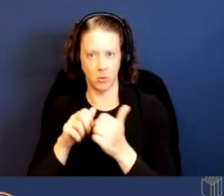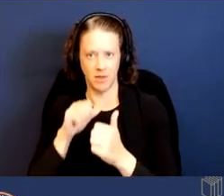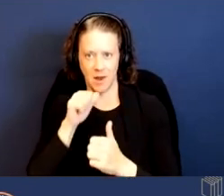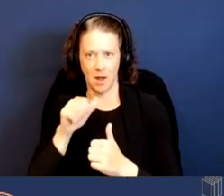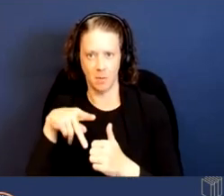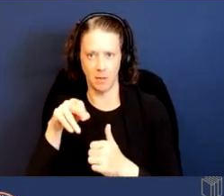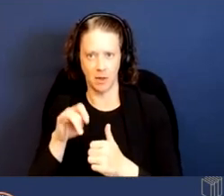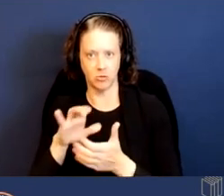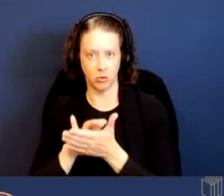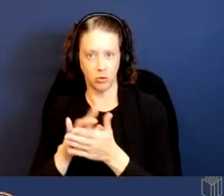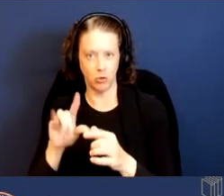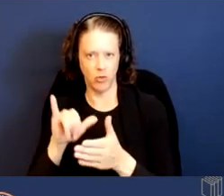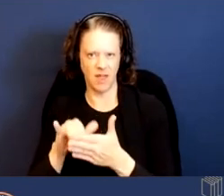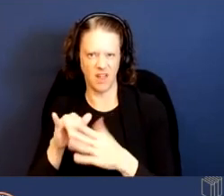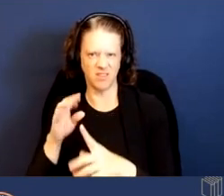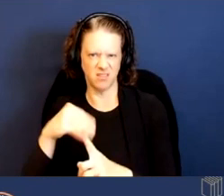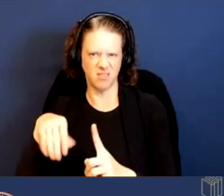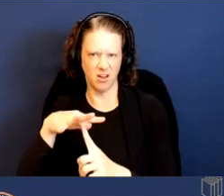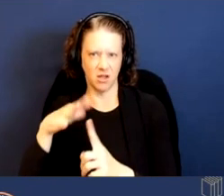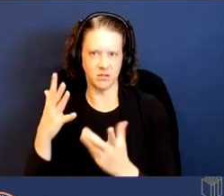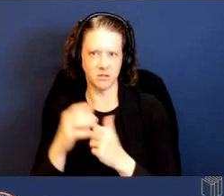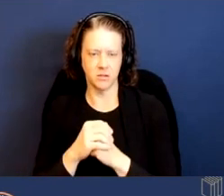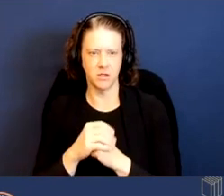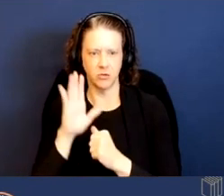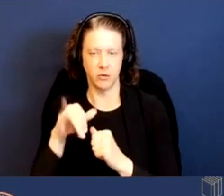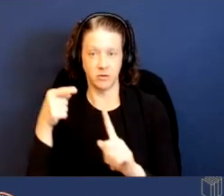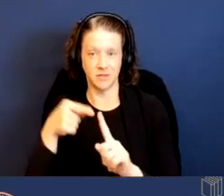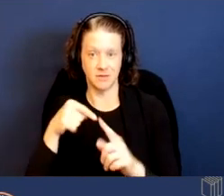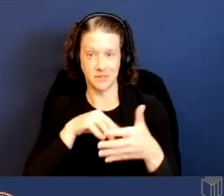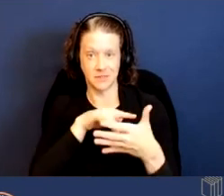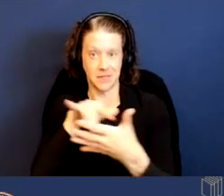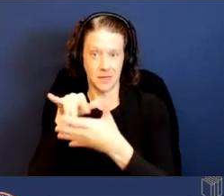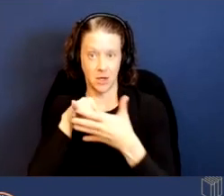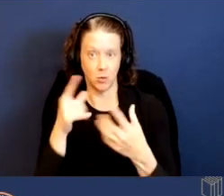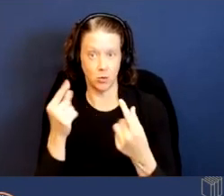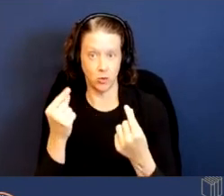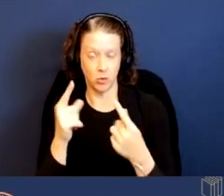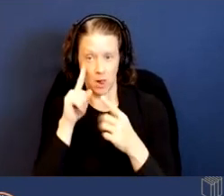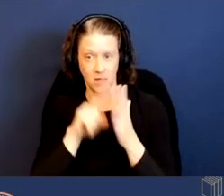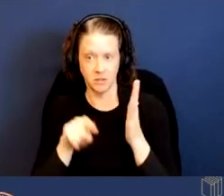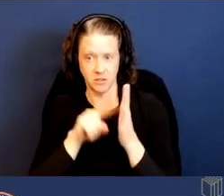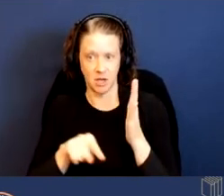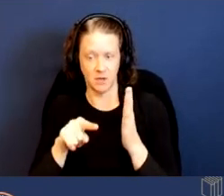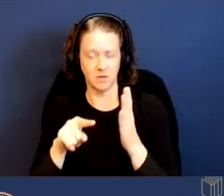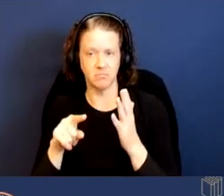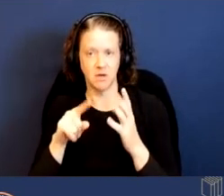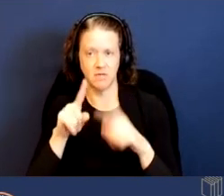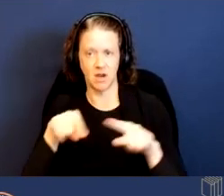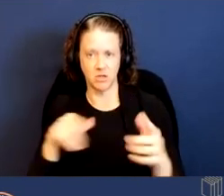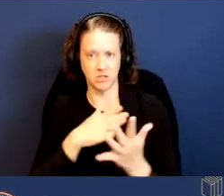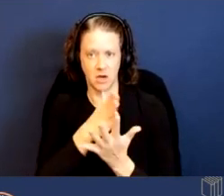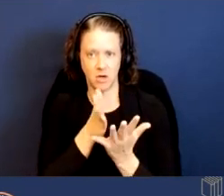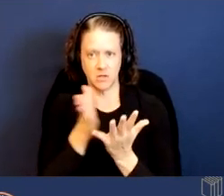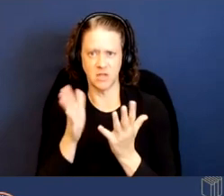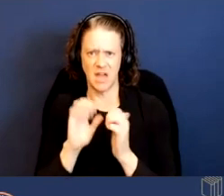of context. So this particular study will examine various areas. First is how